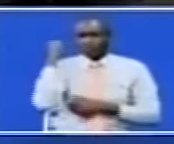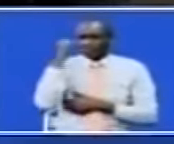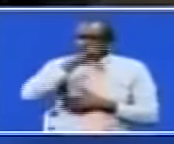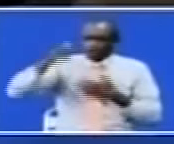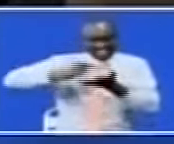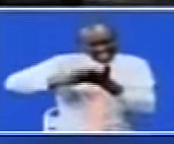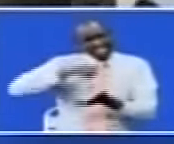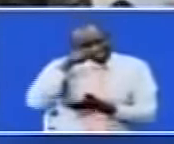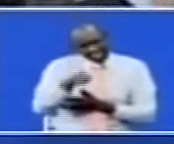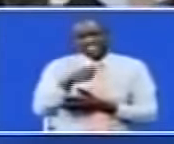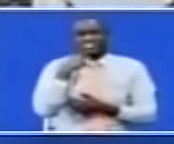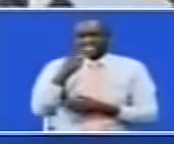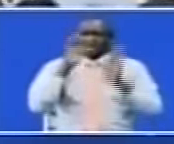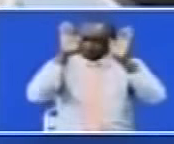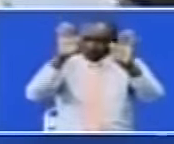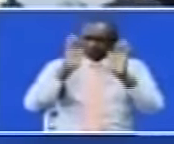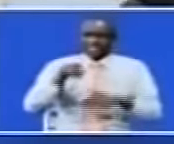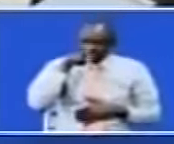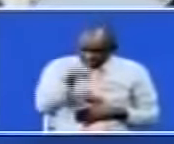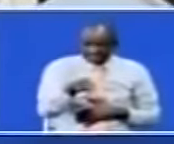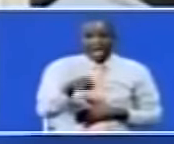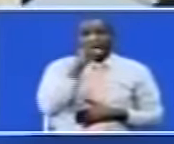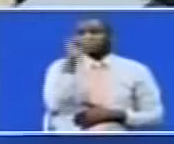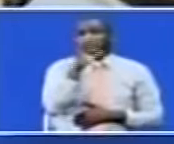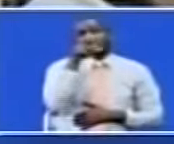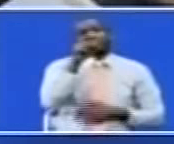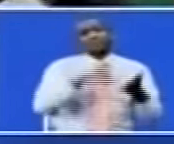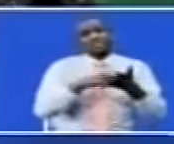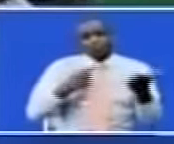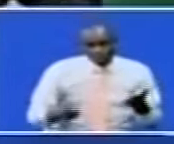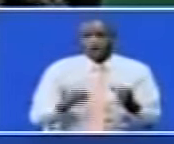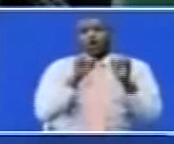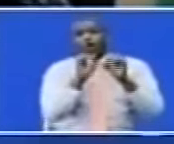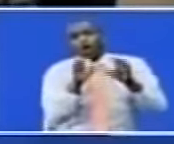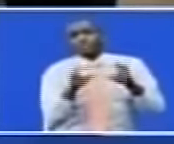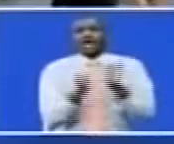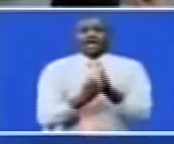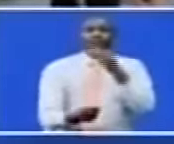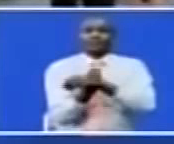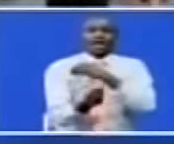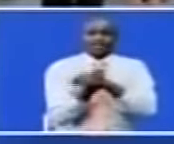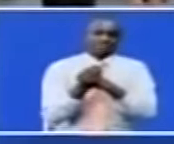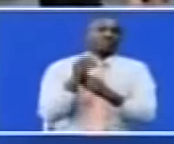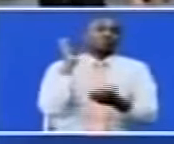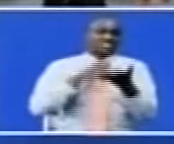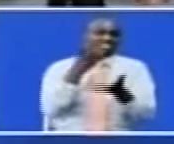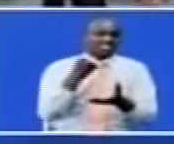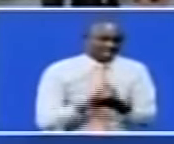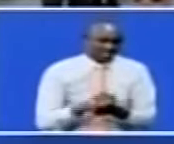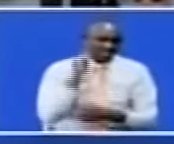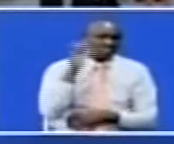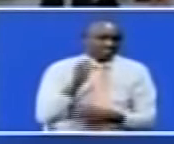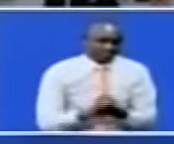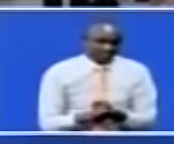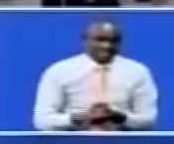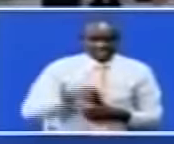divide, saying the petition is crucial as ICC has been accused of witness coaching and procurement. The Assembly agrees to